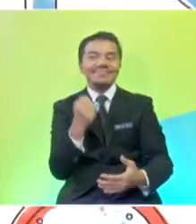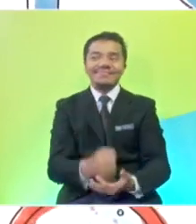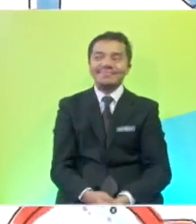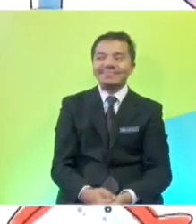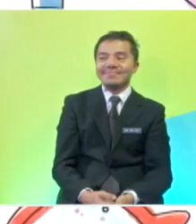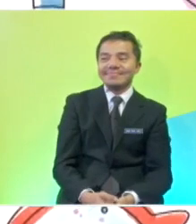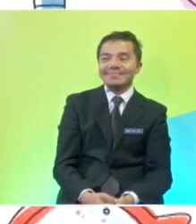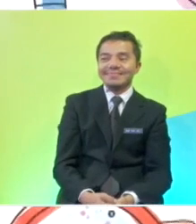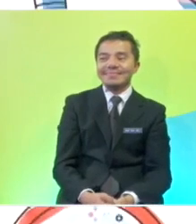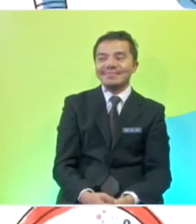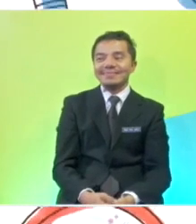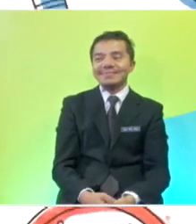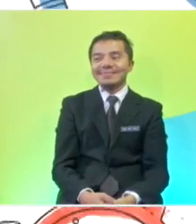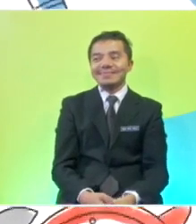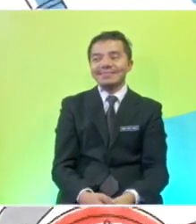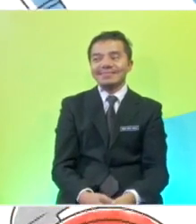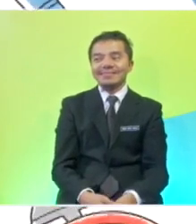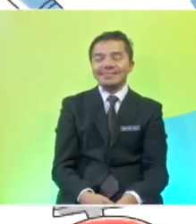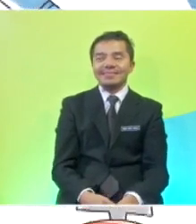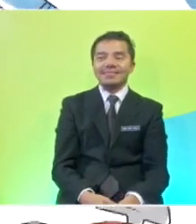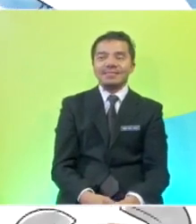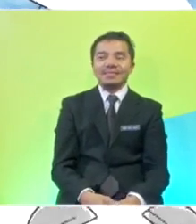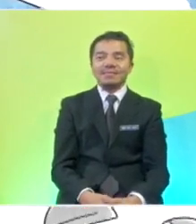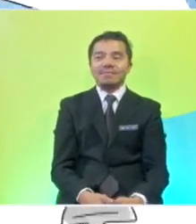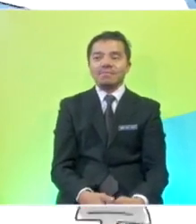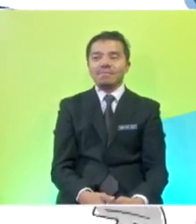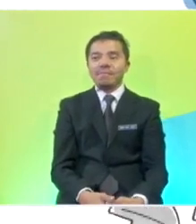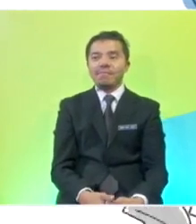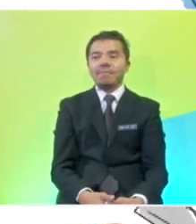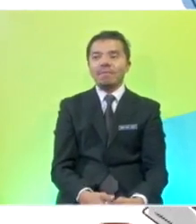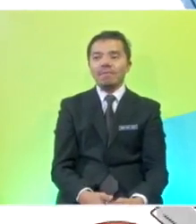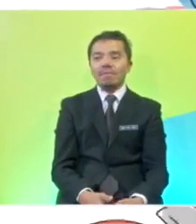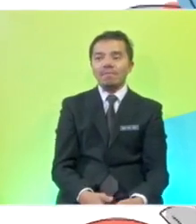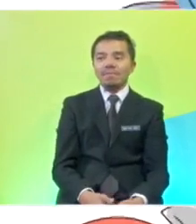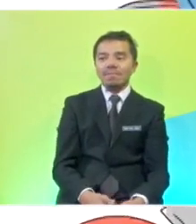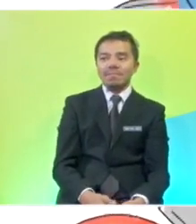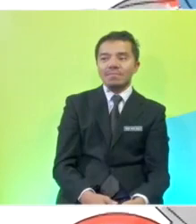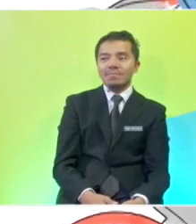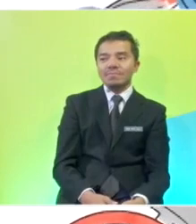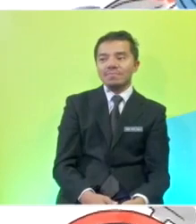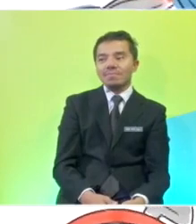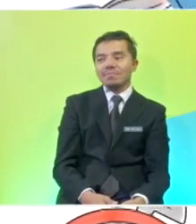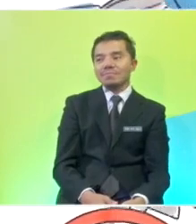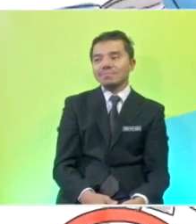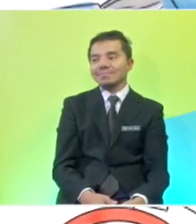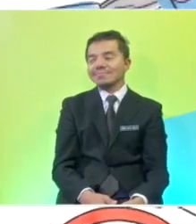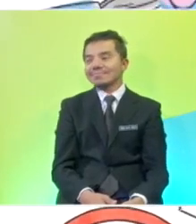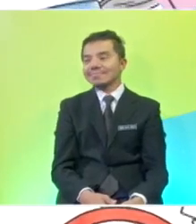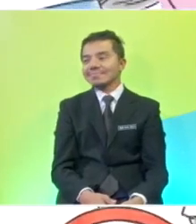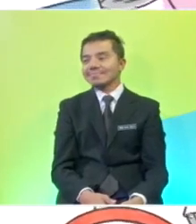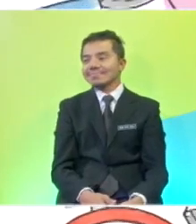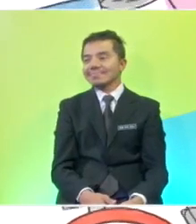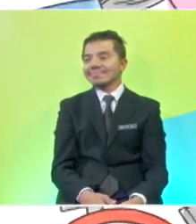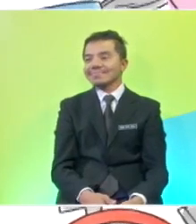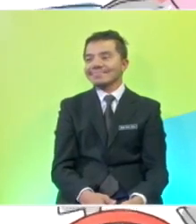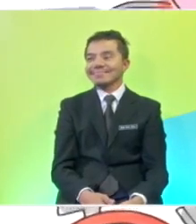big? Okay. All right. I did drawn